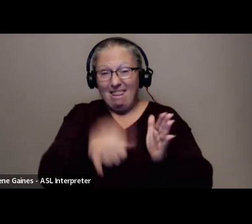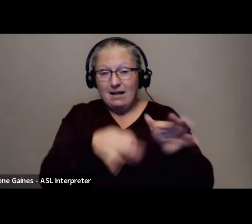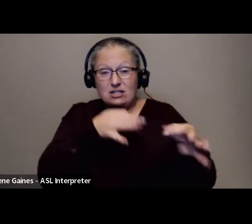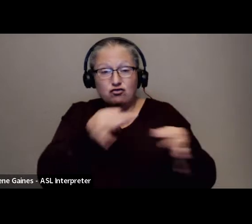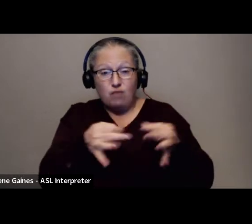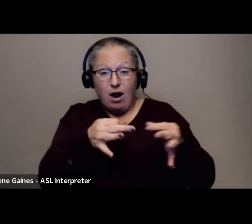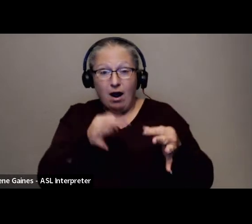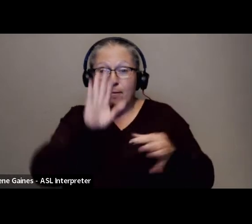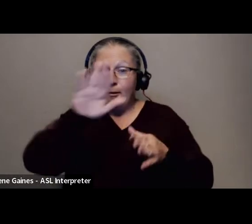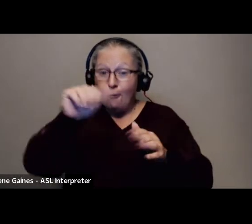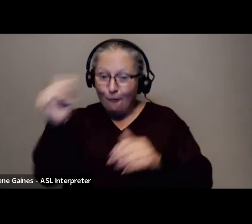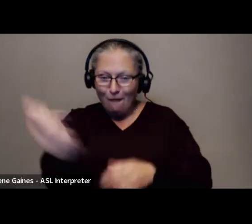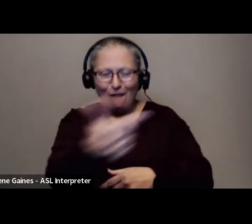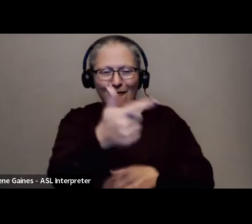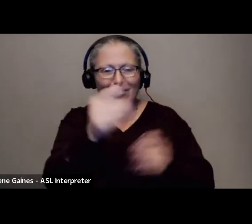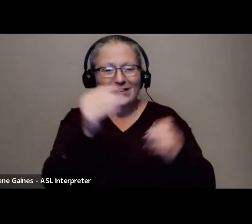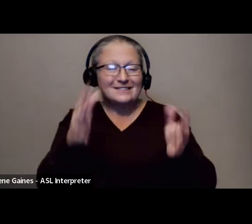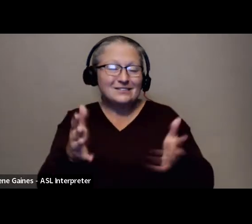describes all of you.